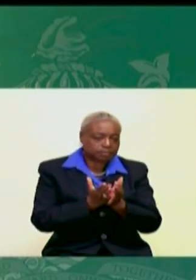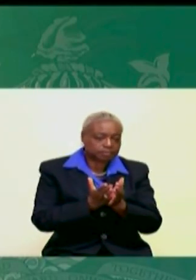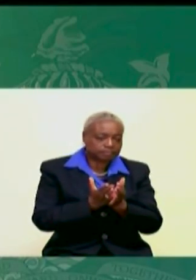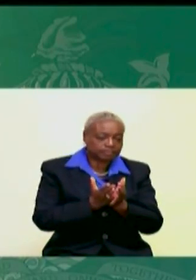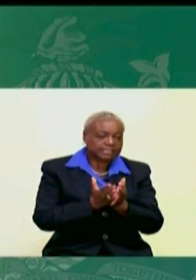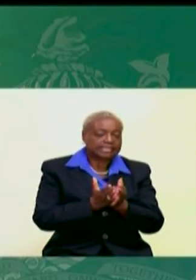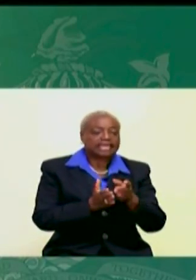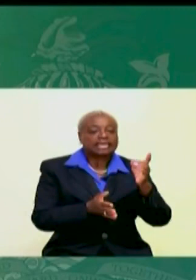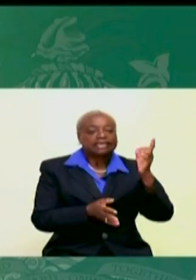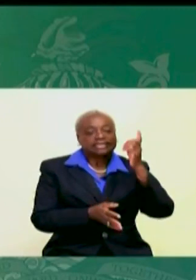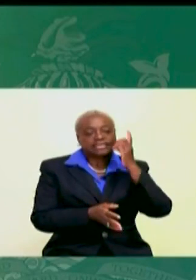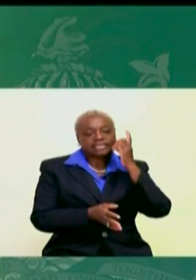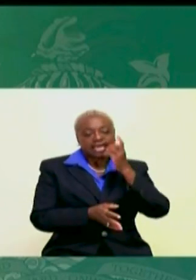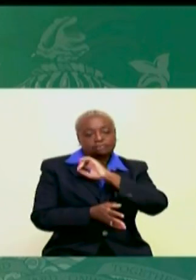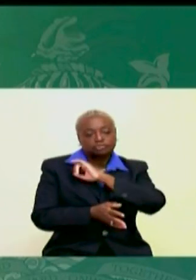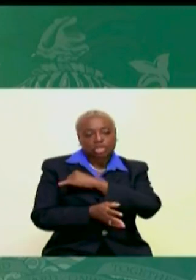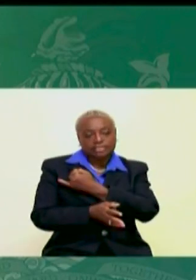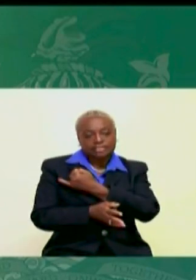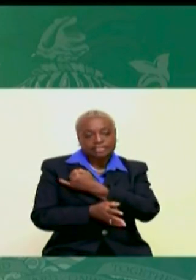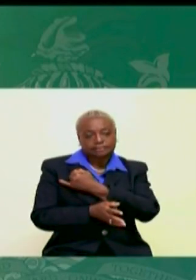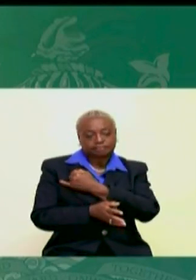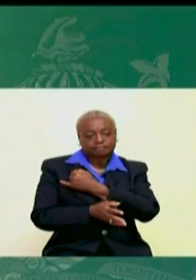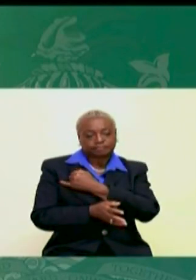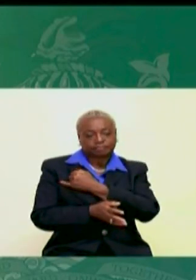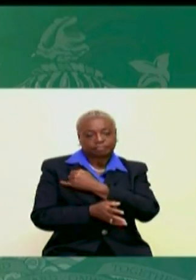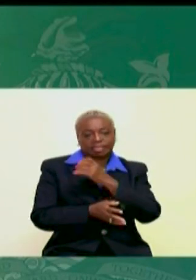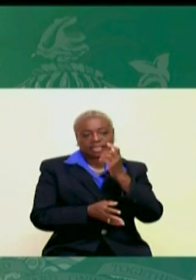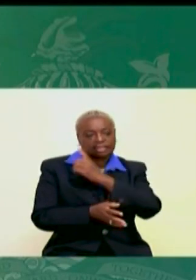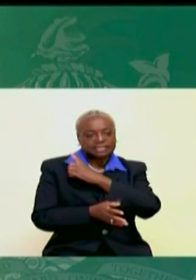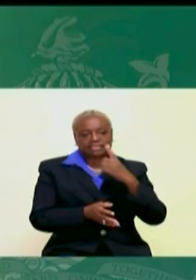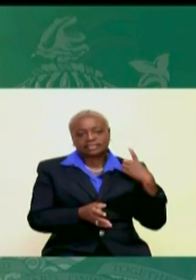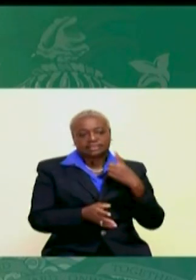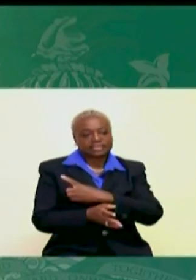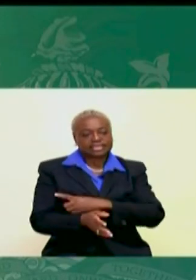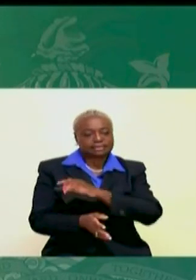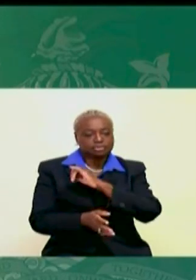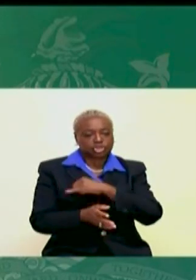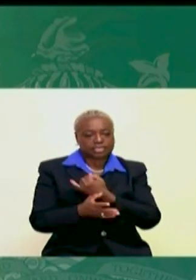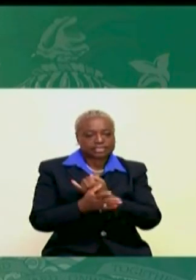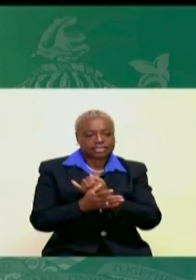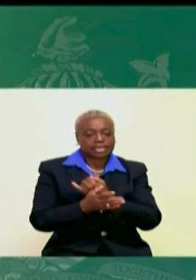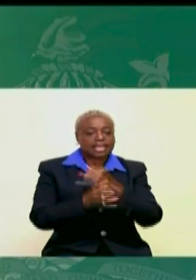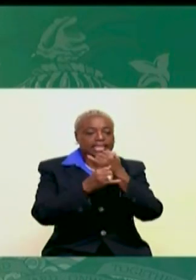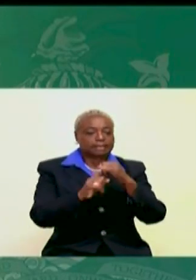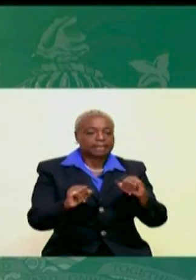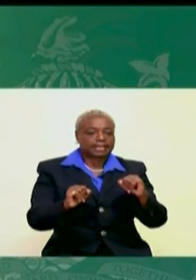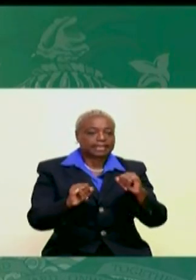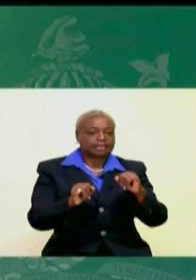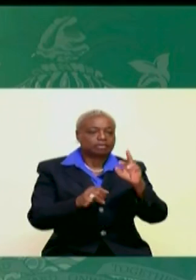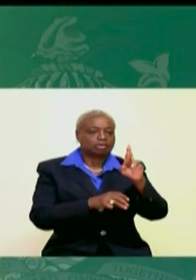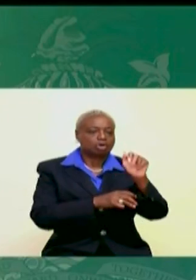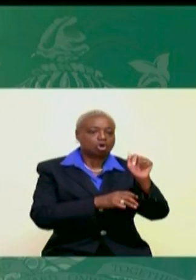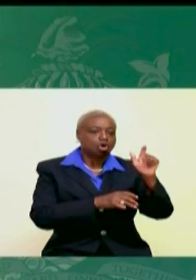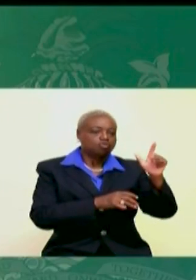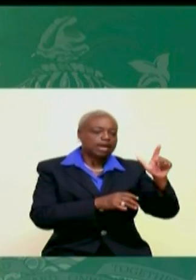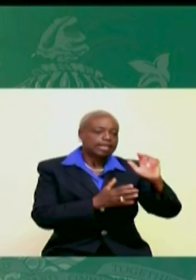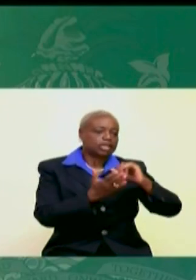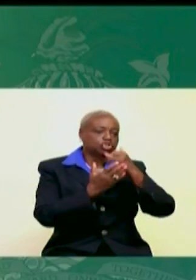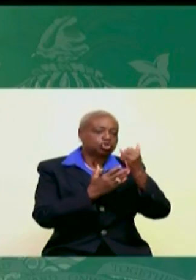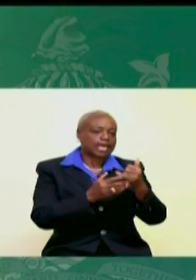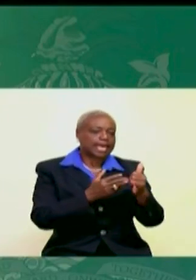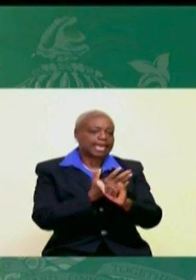Dame Johnson, and she's quoting from an independence rally, July 1971. And she talked